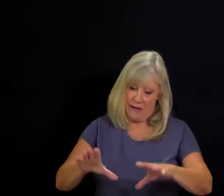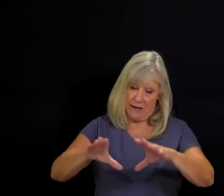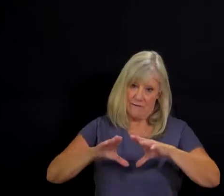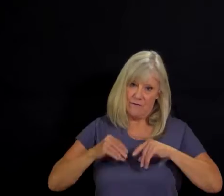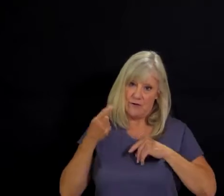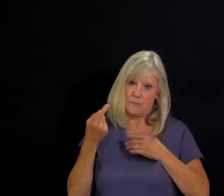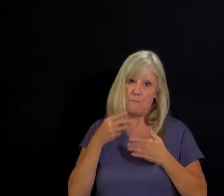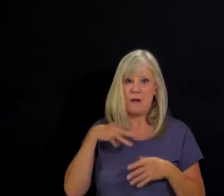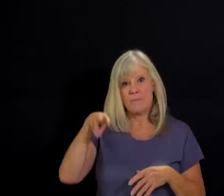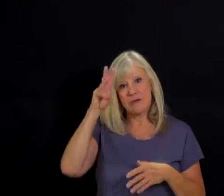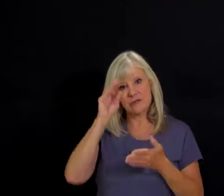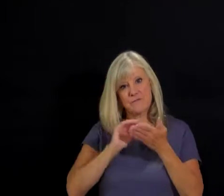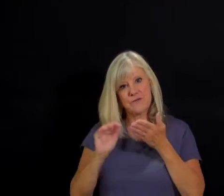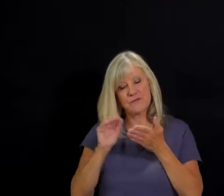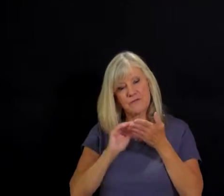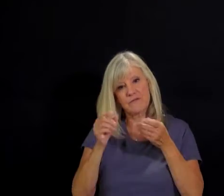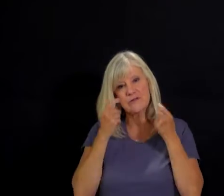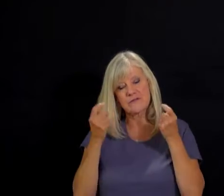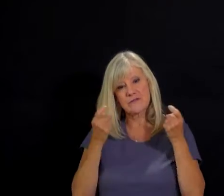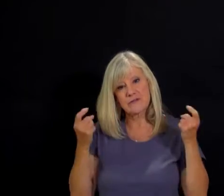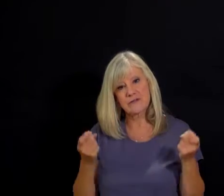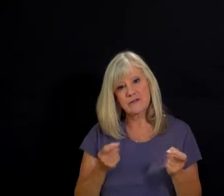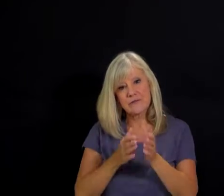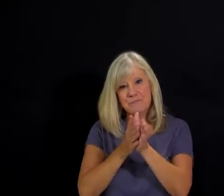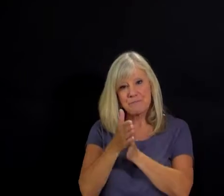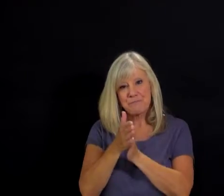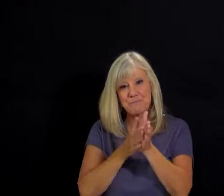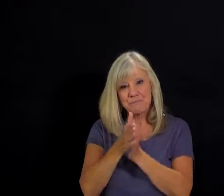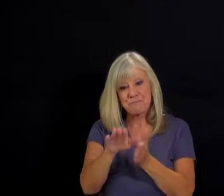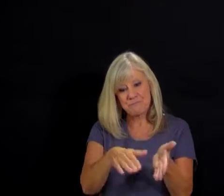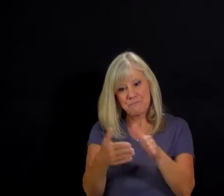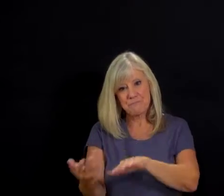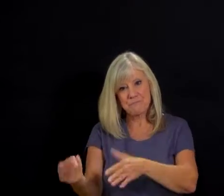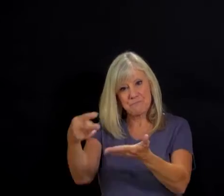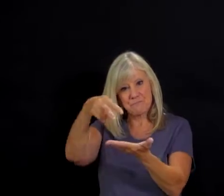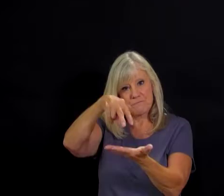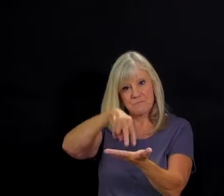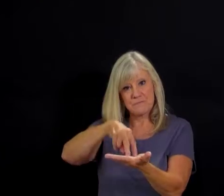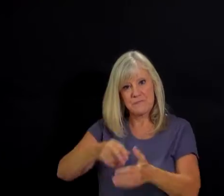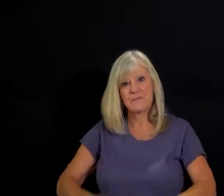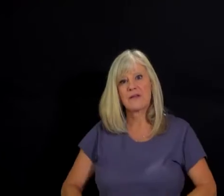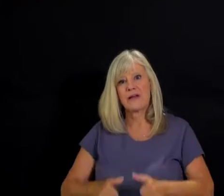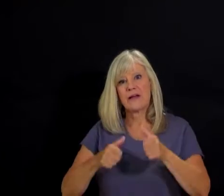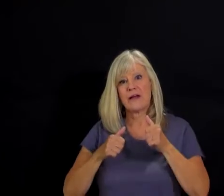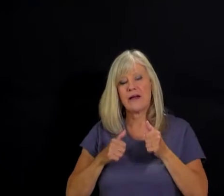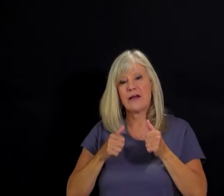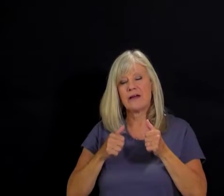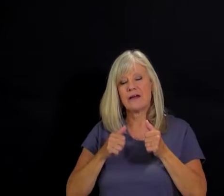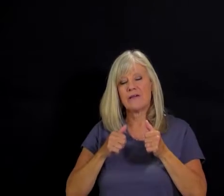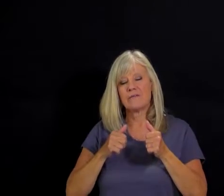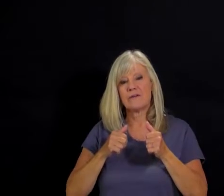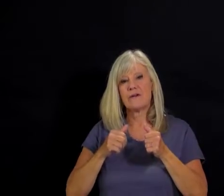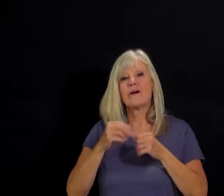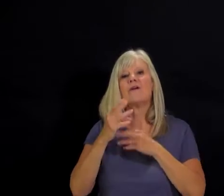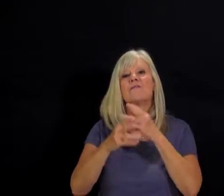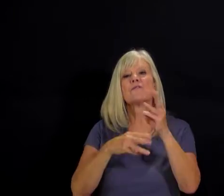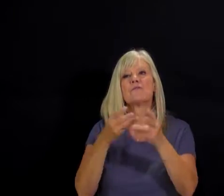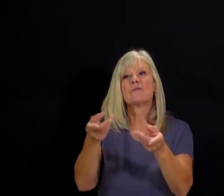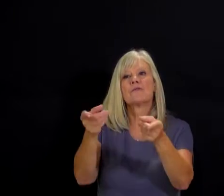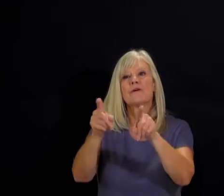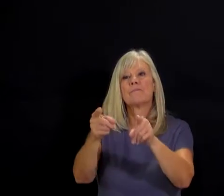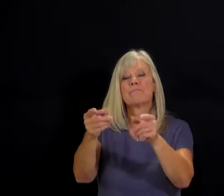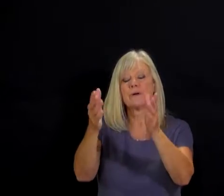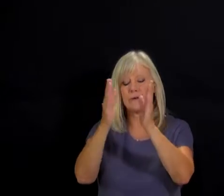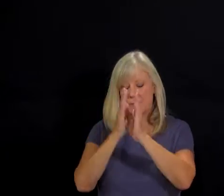one baptism for the forgiveness of sins, and I look forward to the resurrection of the dead and the life of the world to